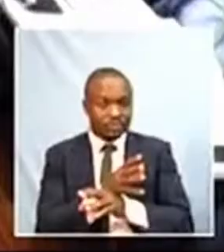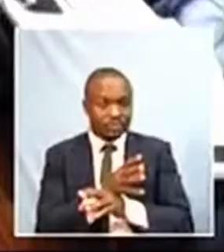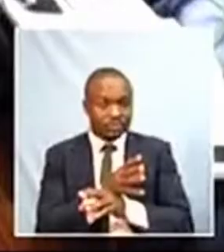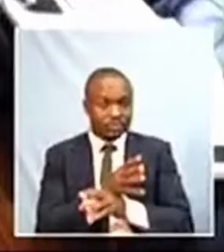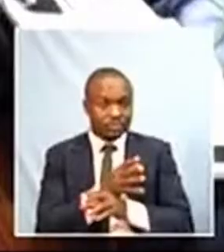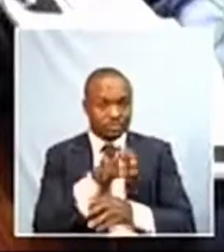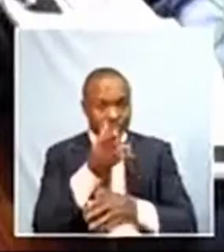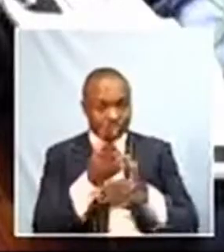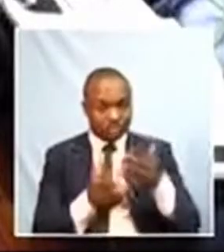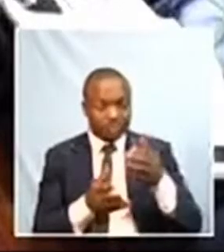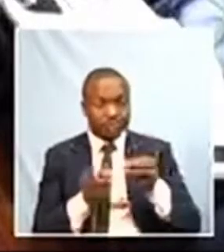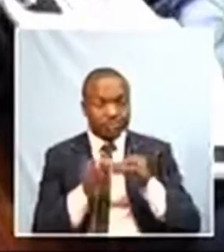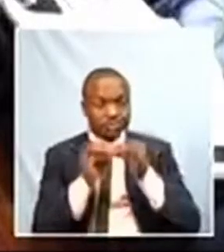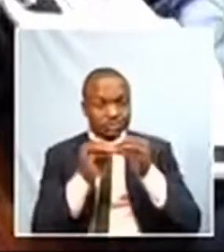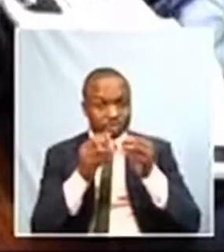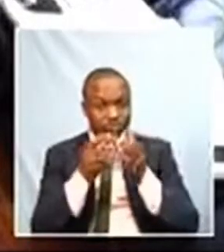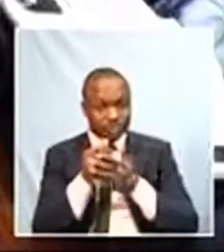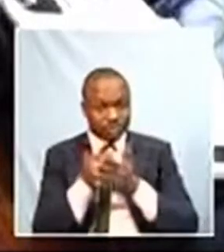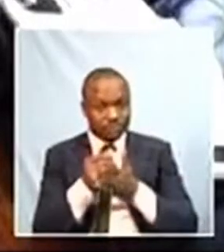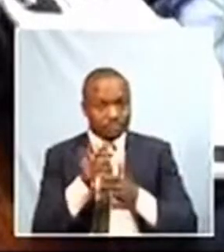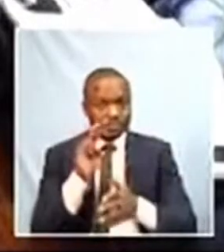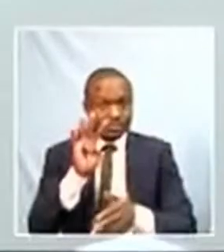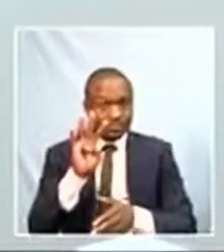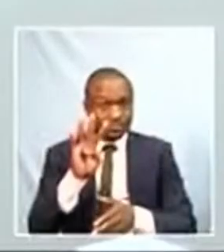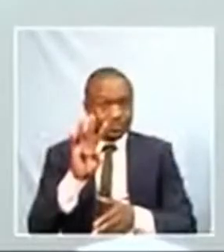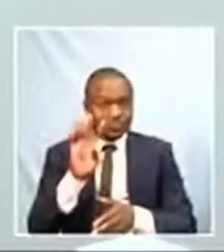funds available is supposed to be